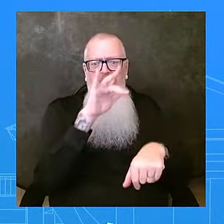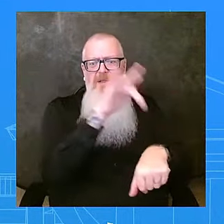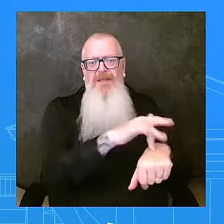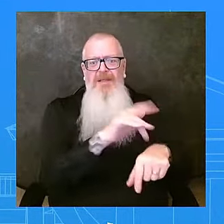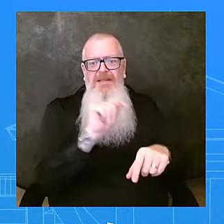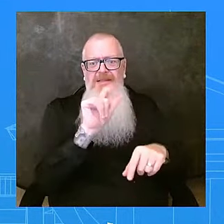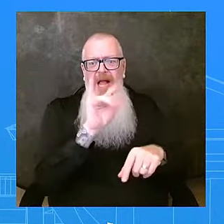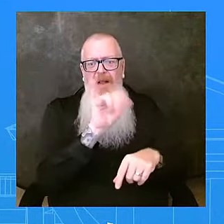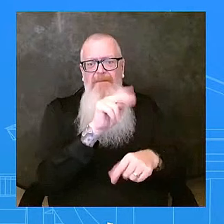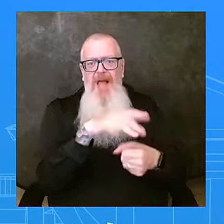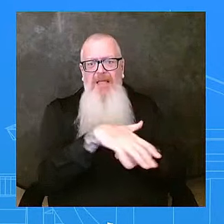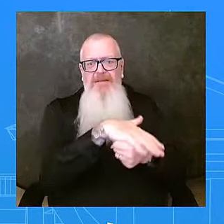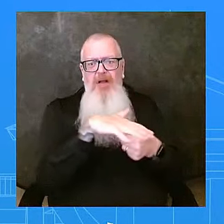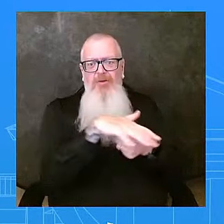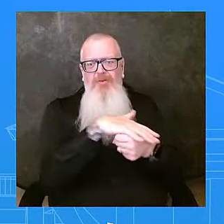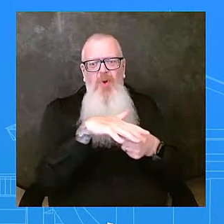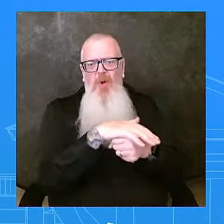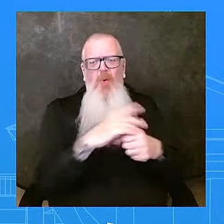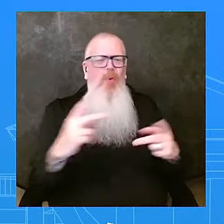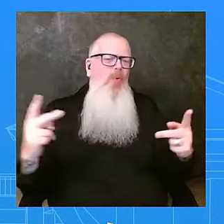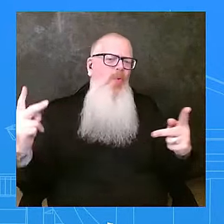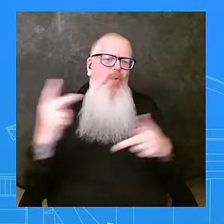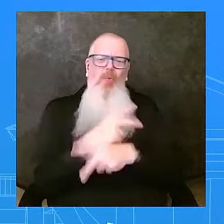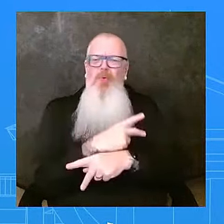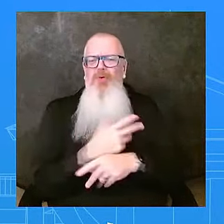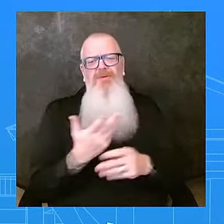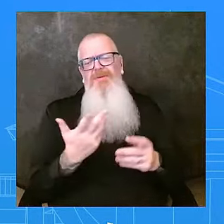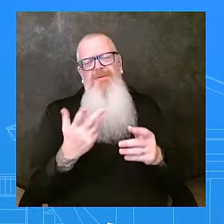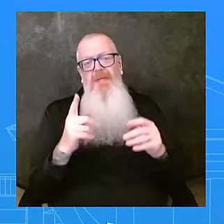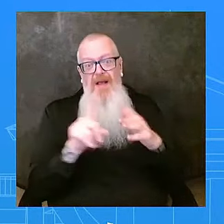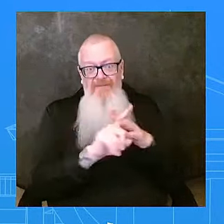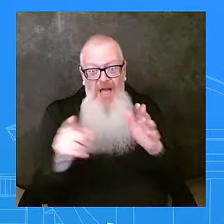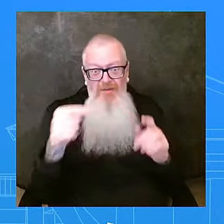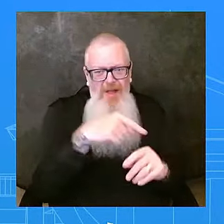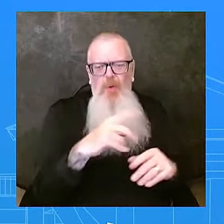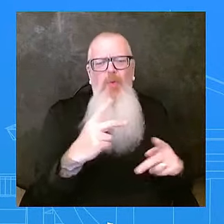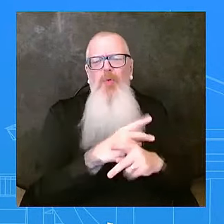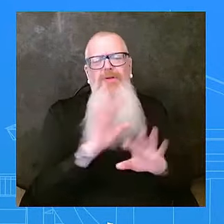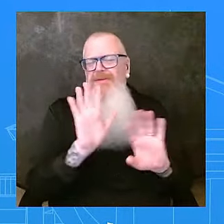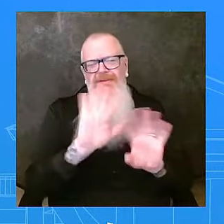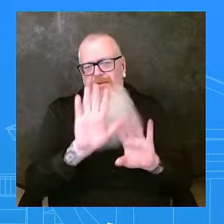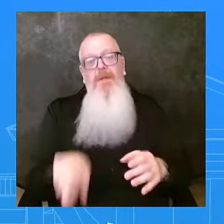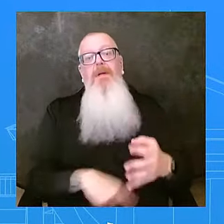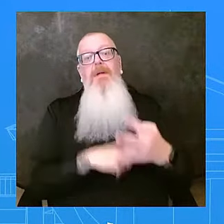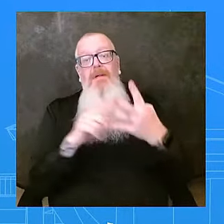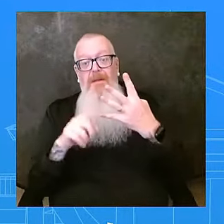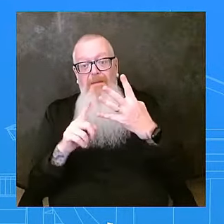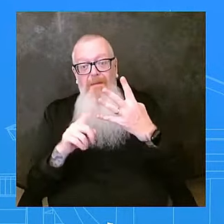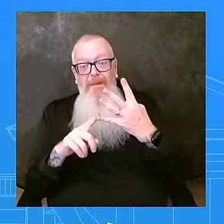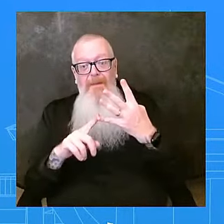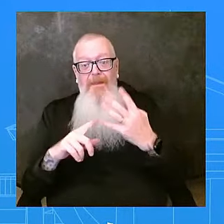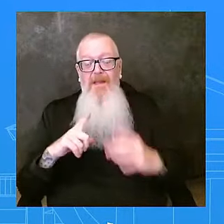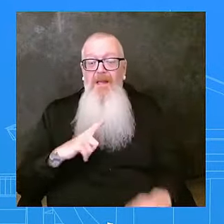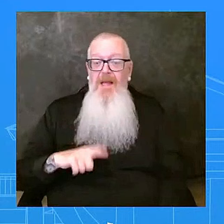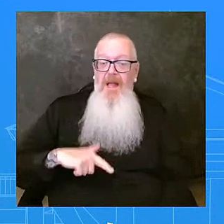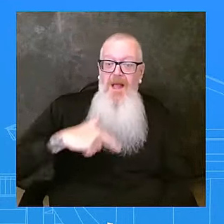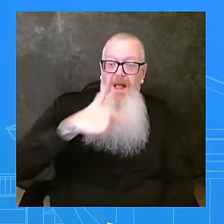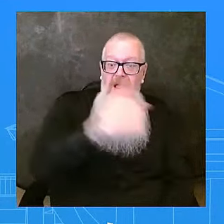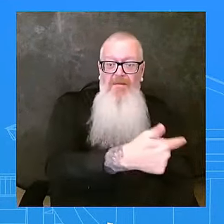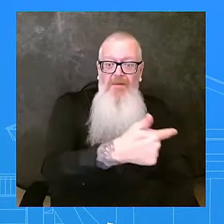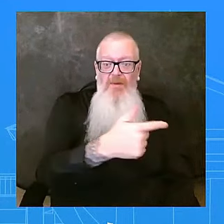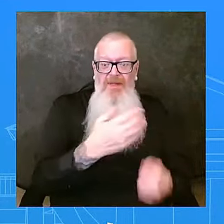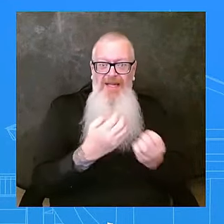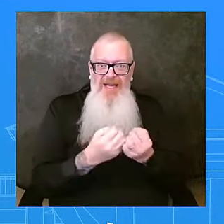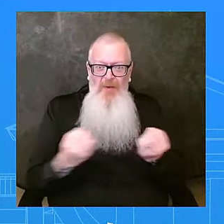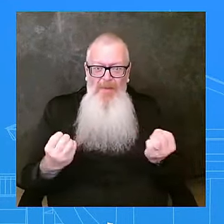difficult to execute than it already was. Four, there was no handover of U.S. equipment to the Taliban. That equipment had been provided